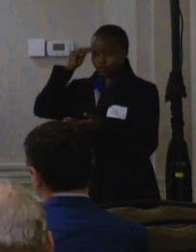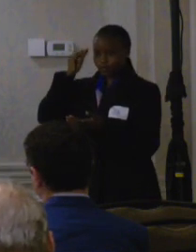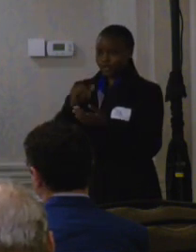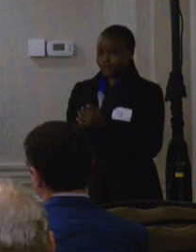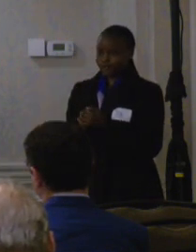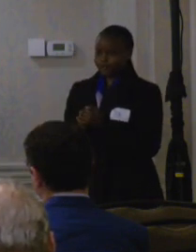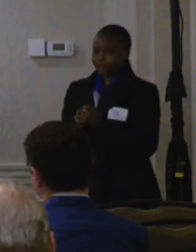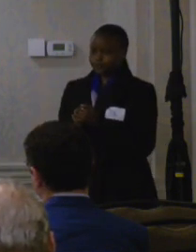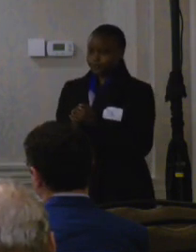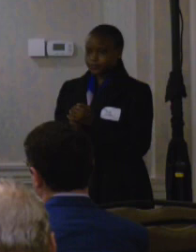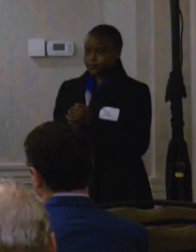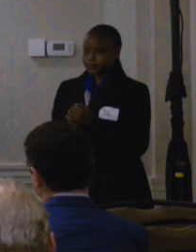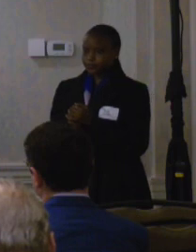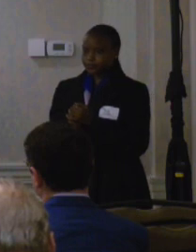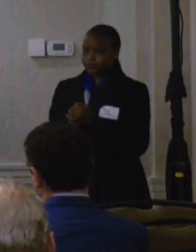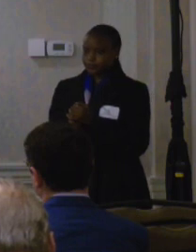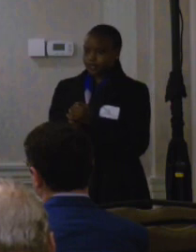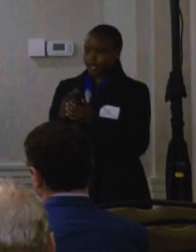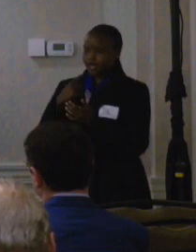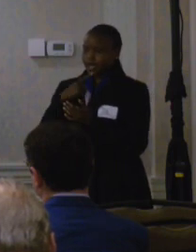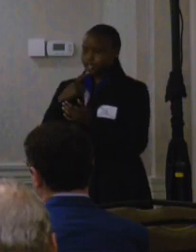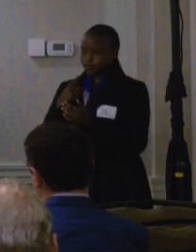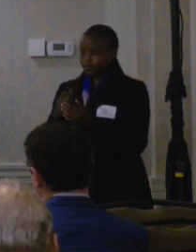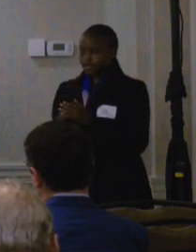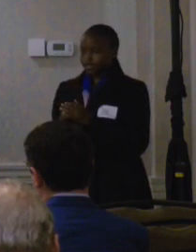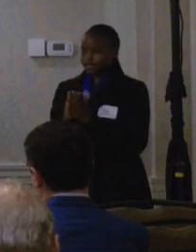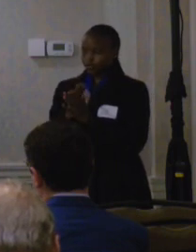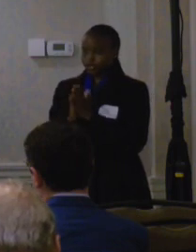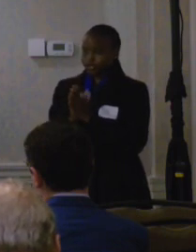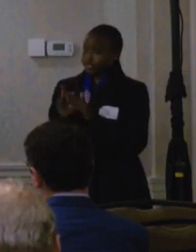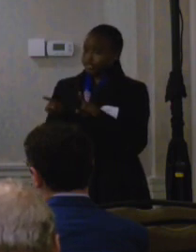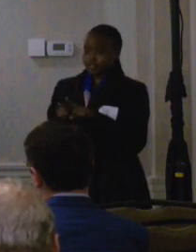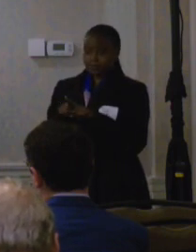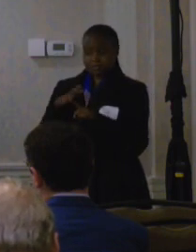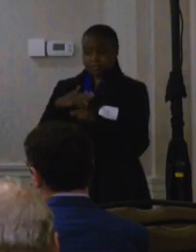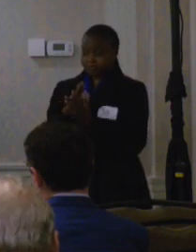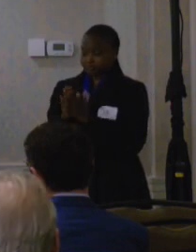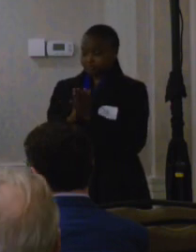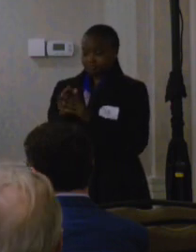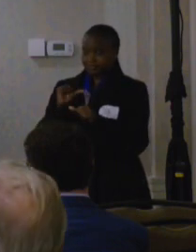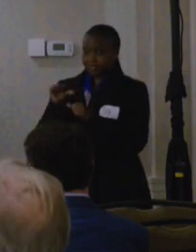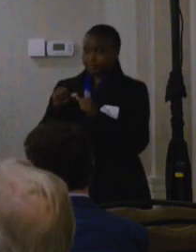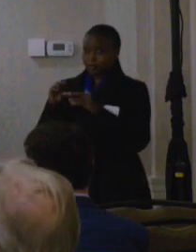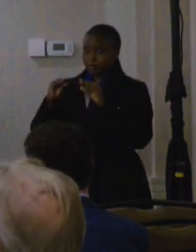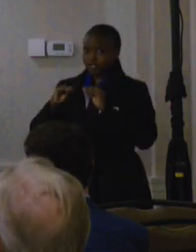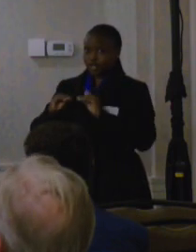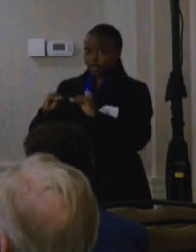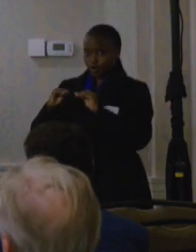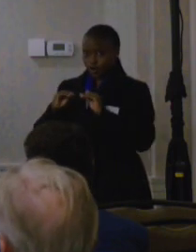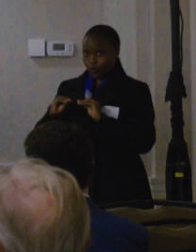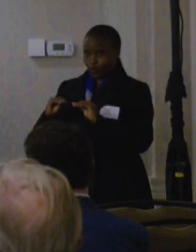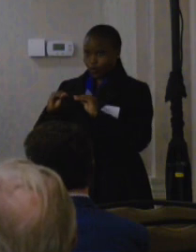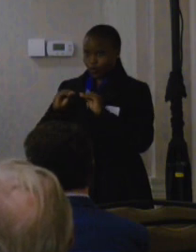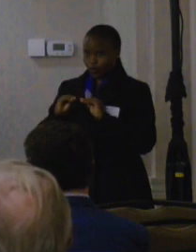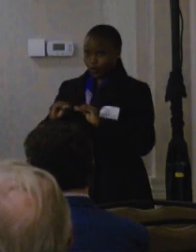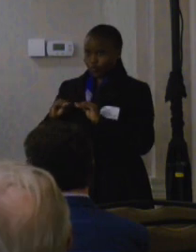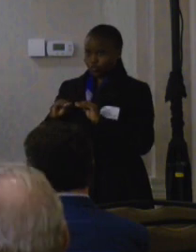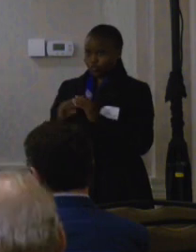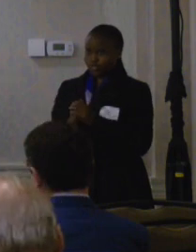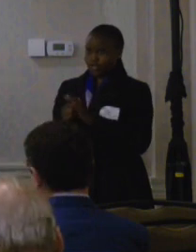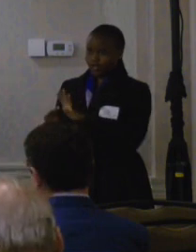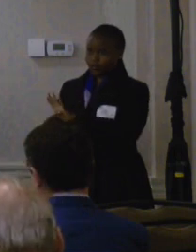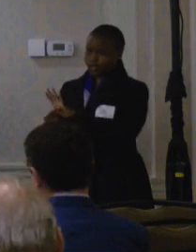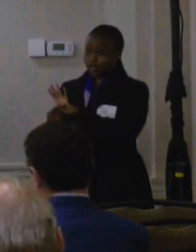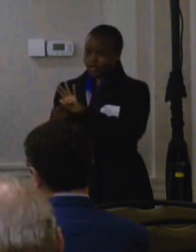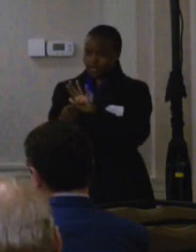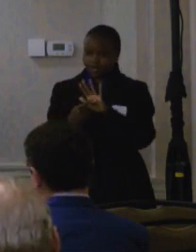And Dr. Evans, you said you're excited. I'm also excited about Coach, and I'm going to highlight